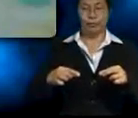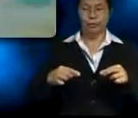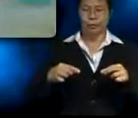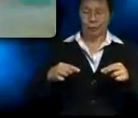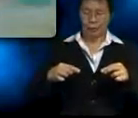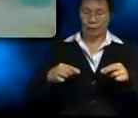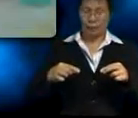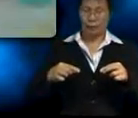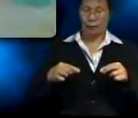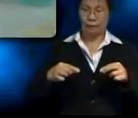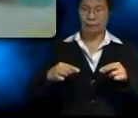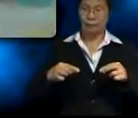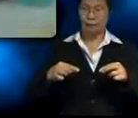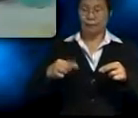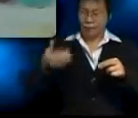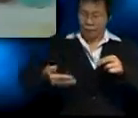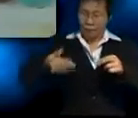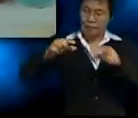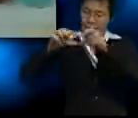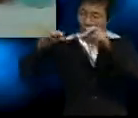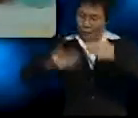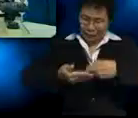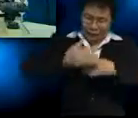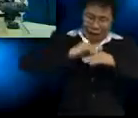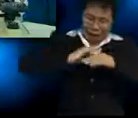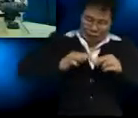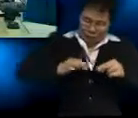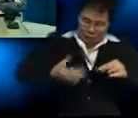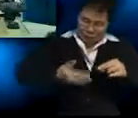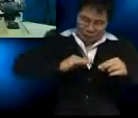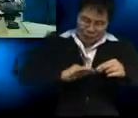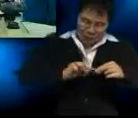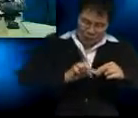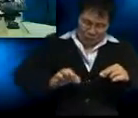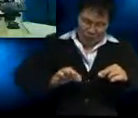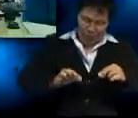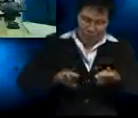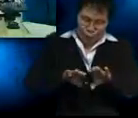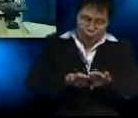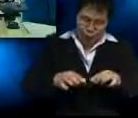Cover the glass slide with a slide cover.